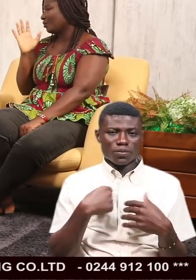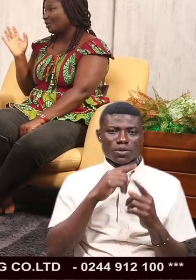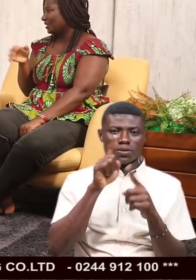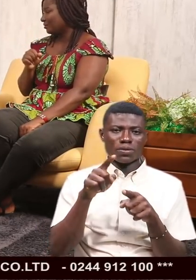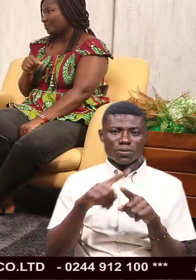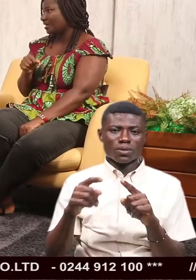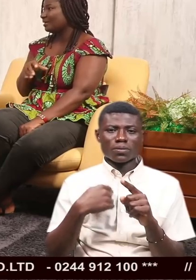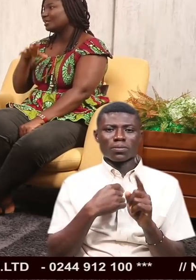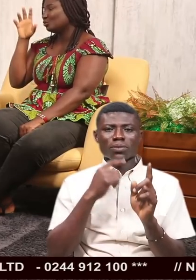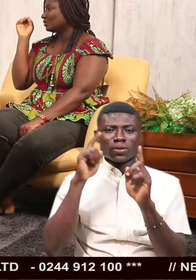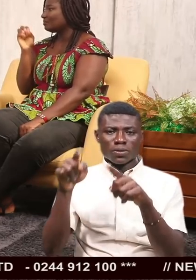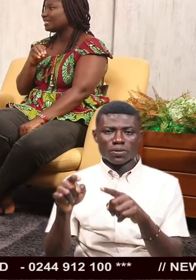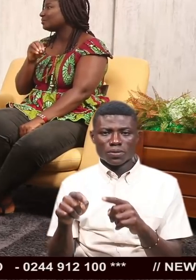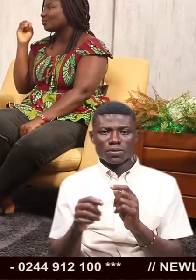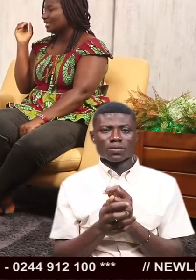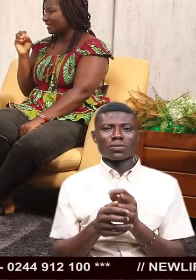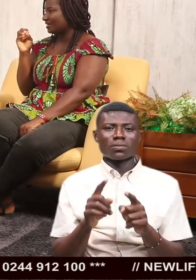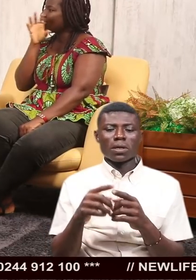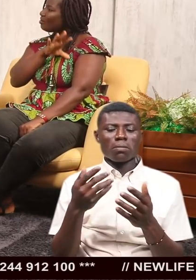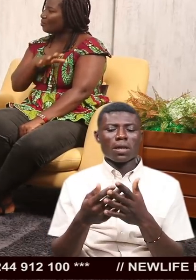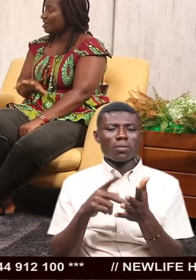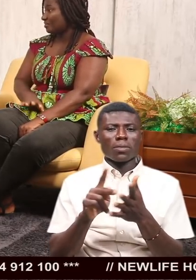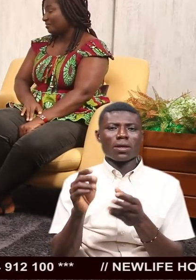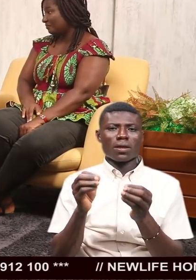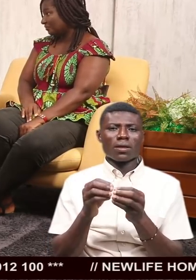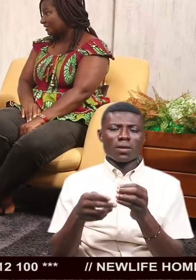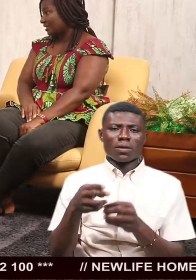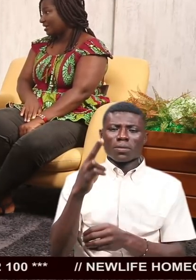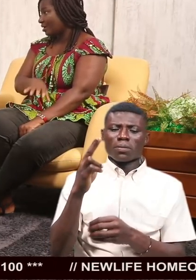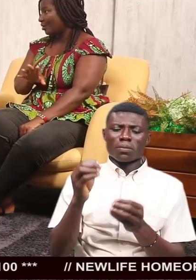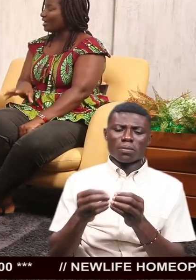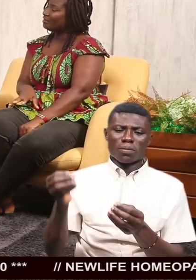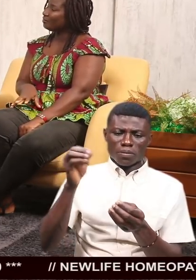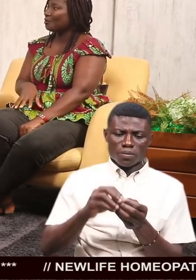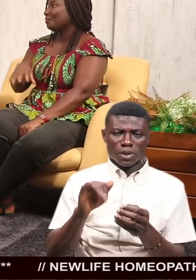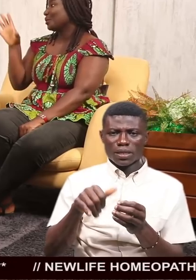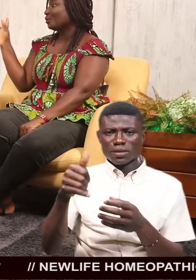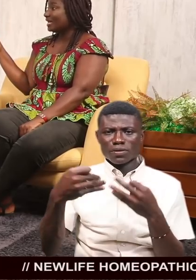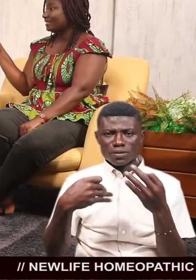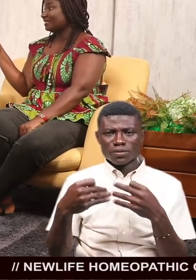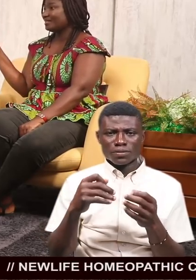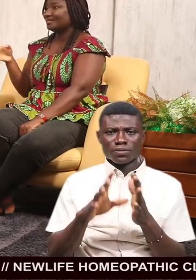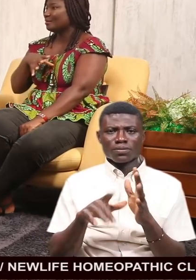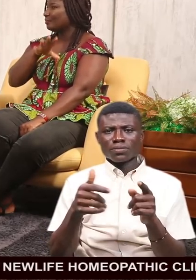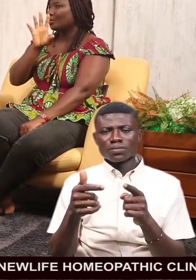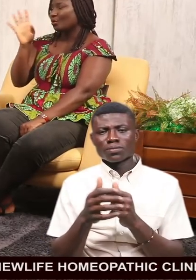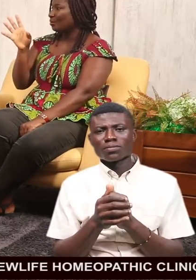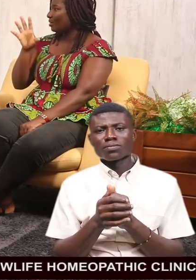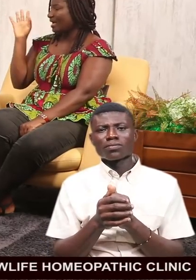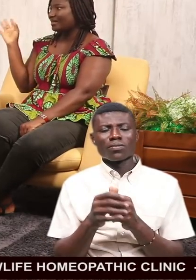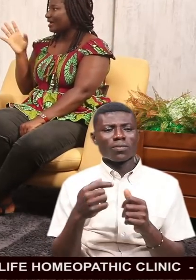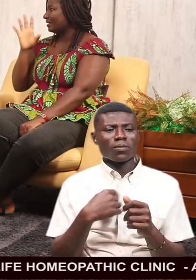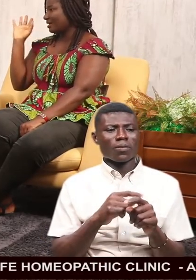ba me ko ye no kra ne it was much more than 150 na okano me ko Lancet me